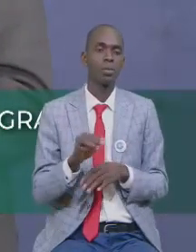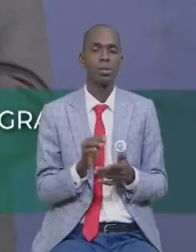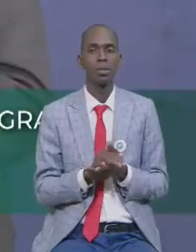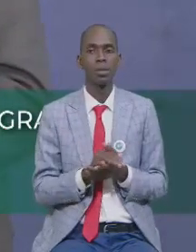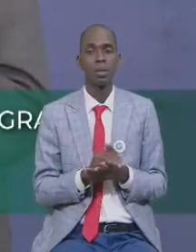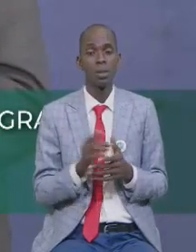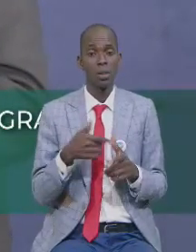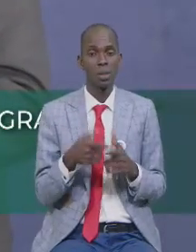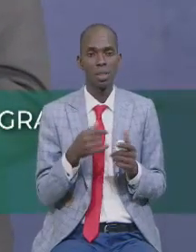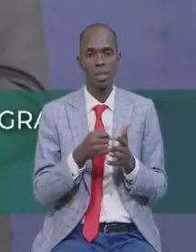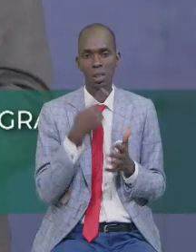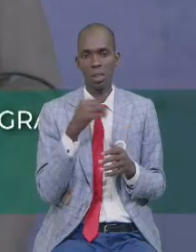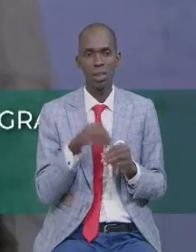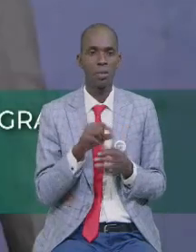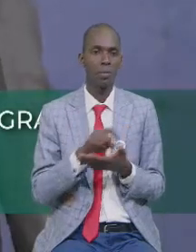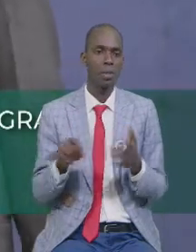tells us